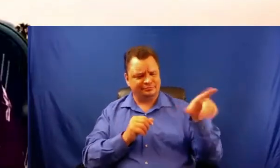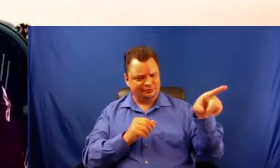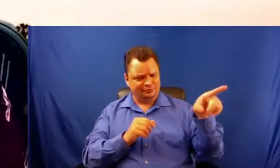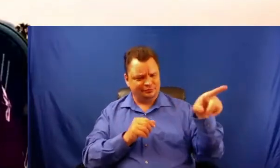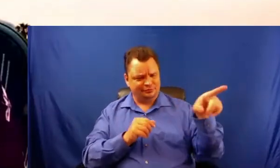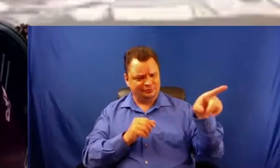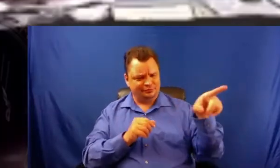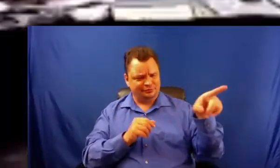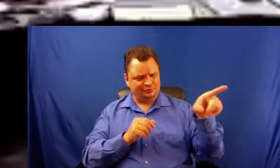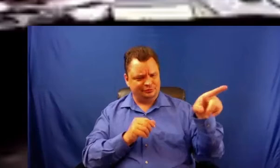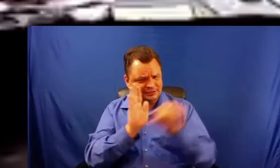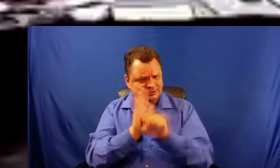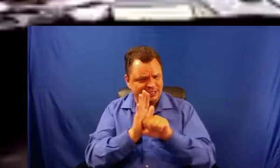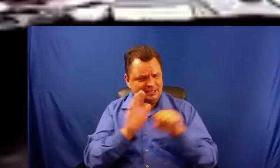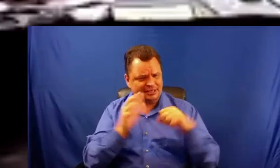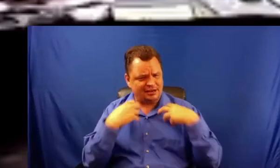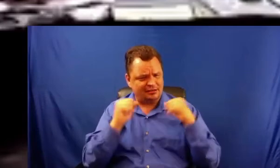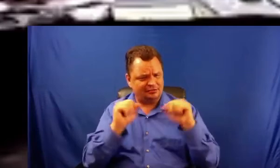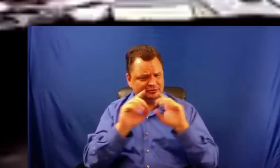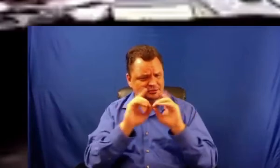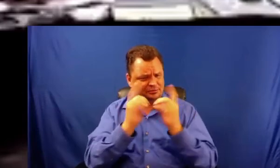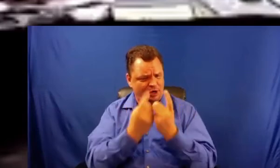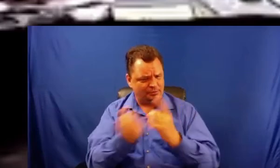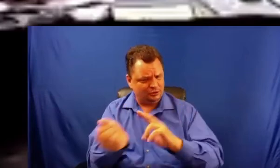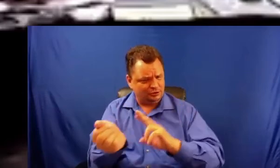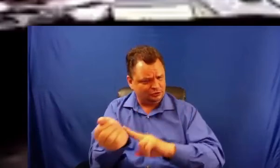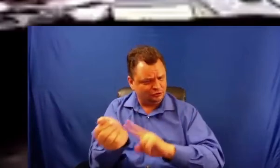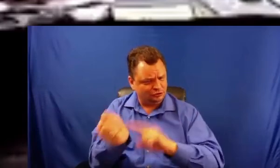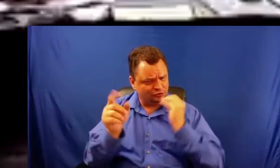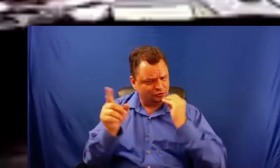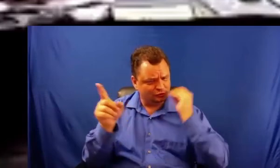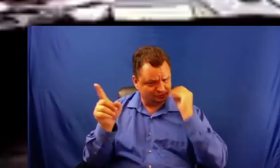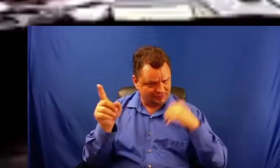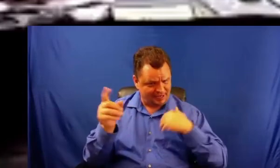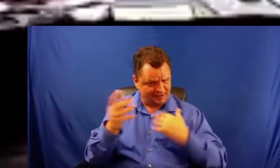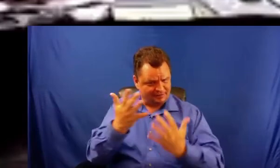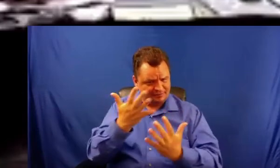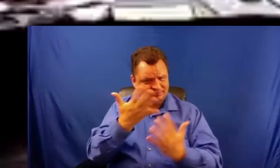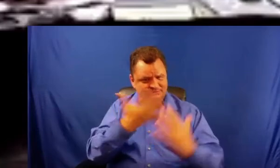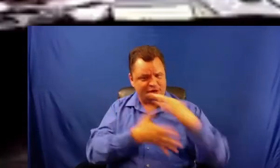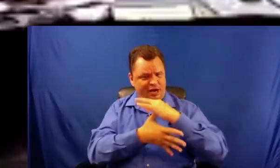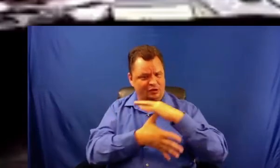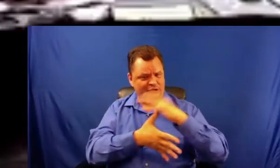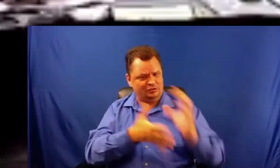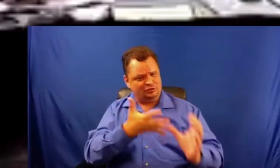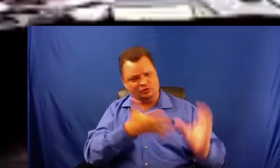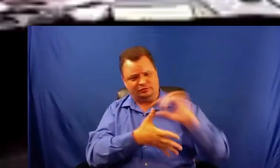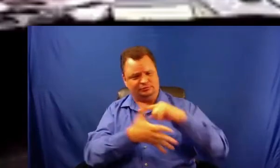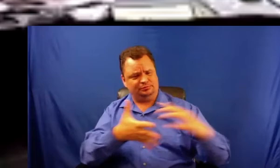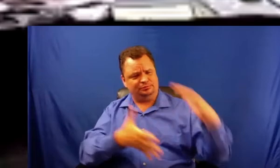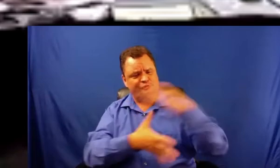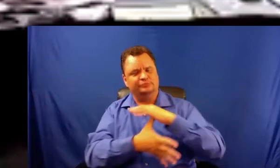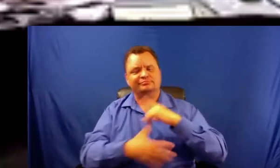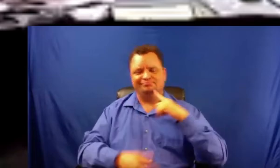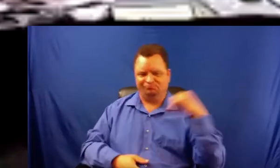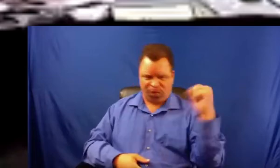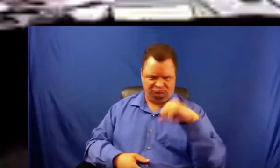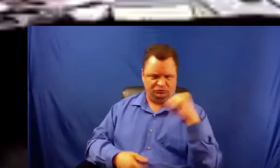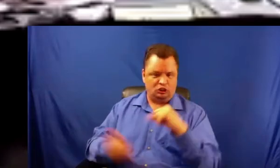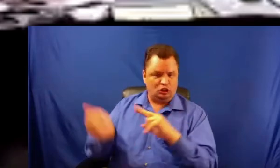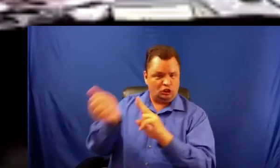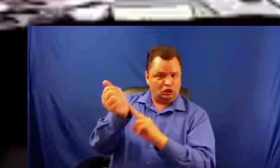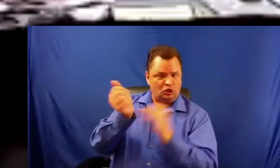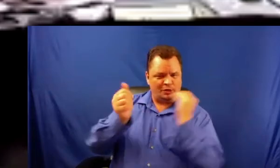booster? No, I hadn't mentioned that, but that's true. We will be. working and, you know,